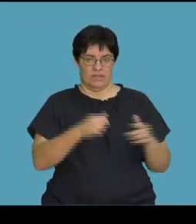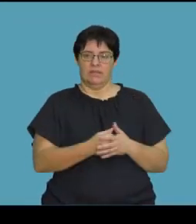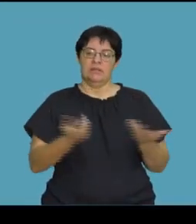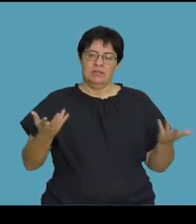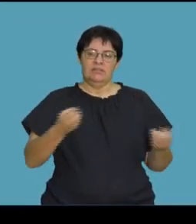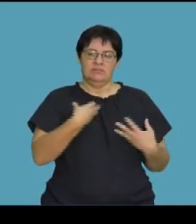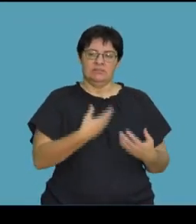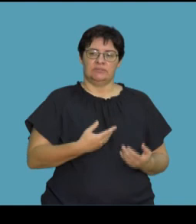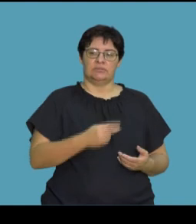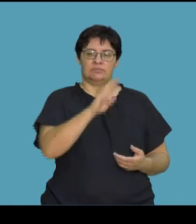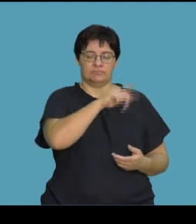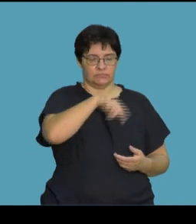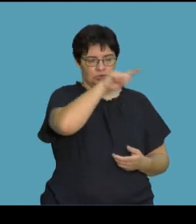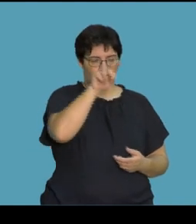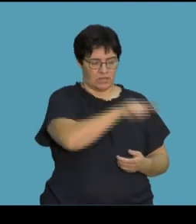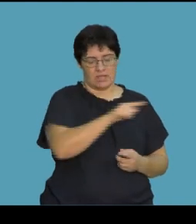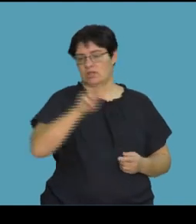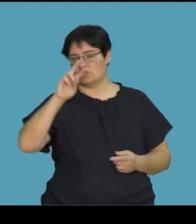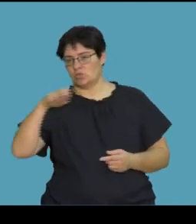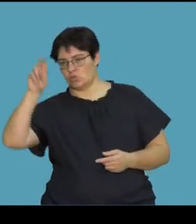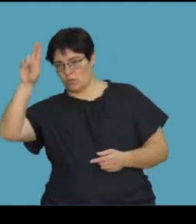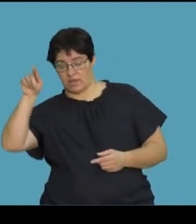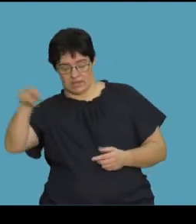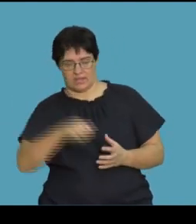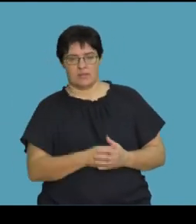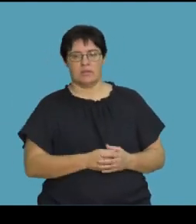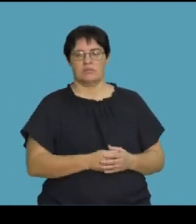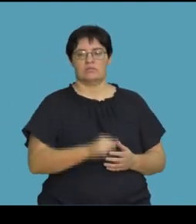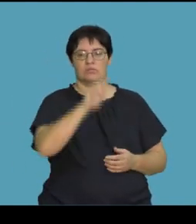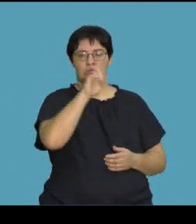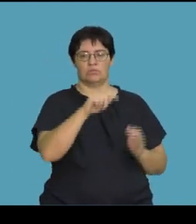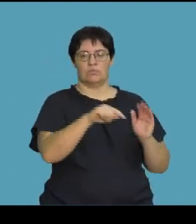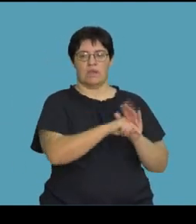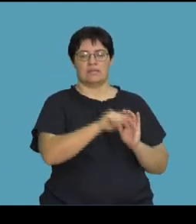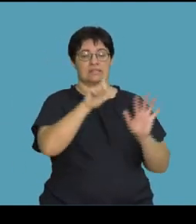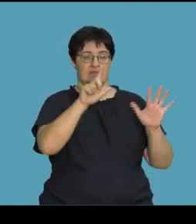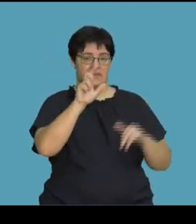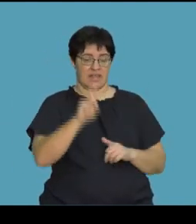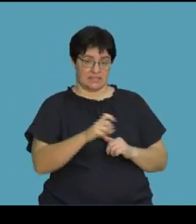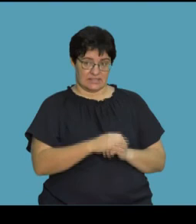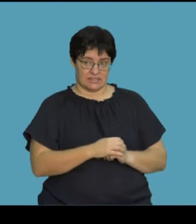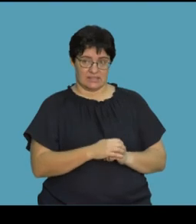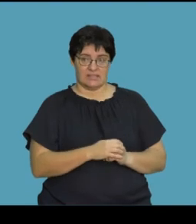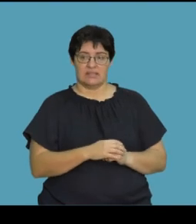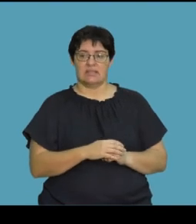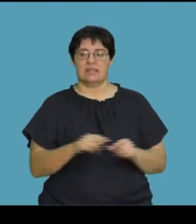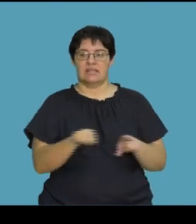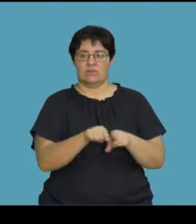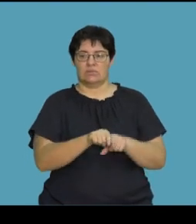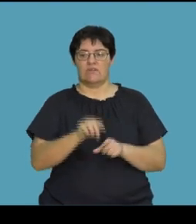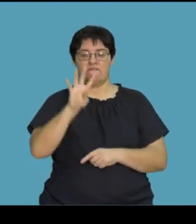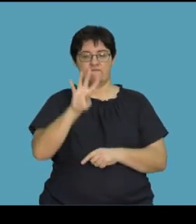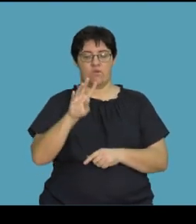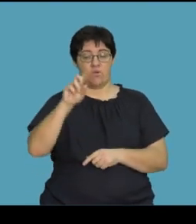then give me squared there. This will be 2 minus 7x equal